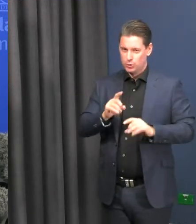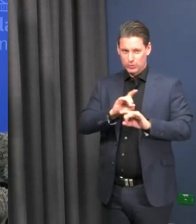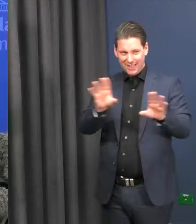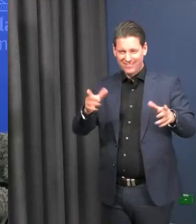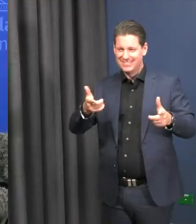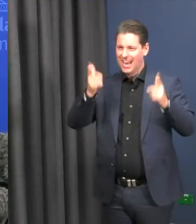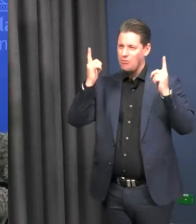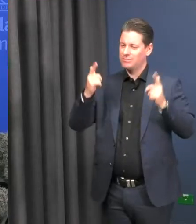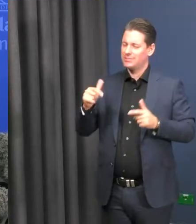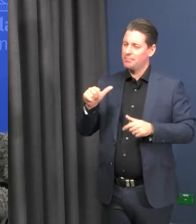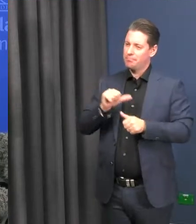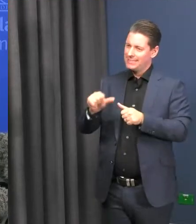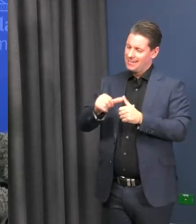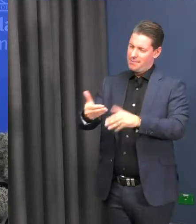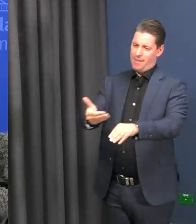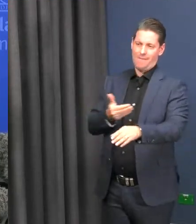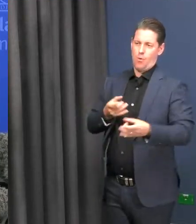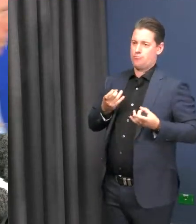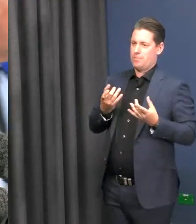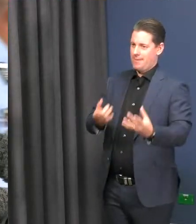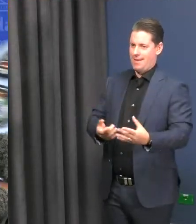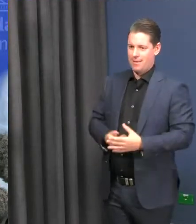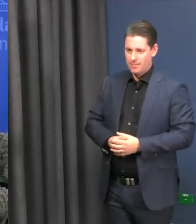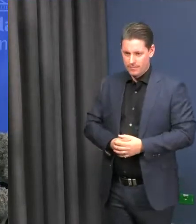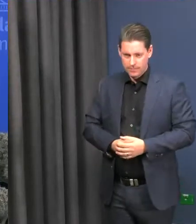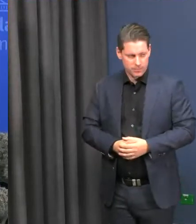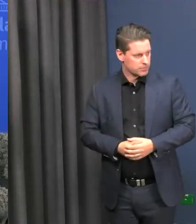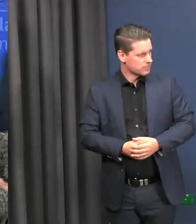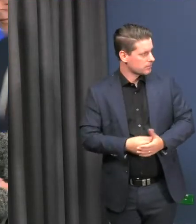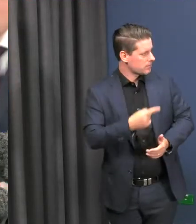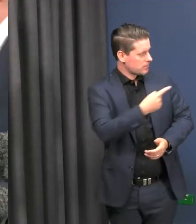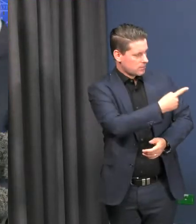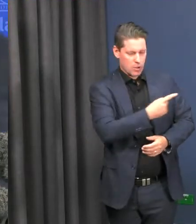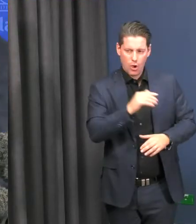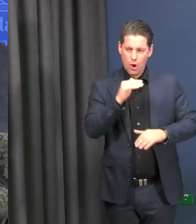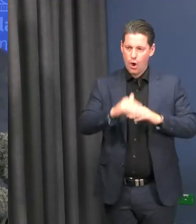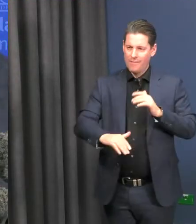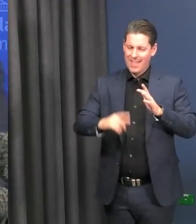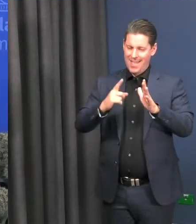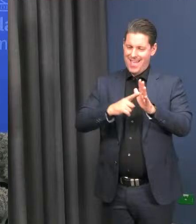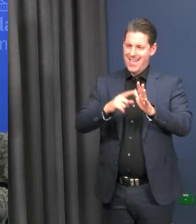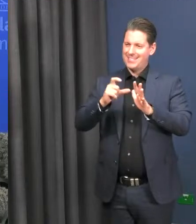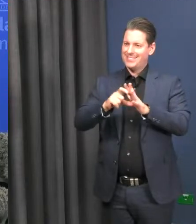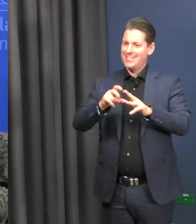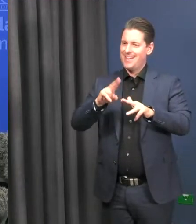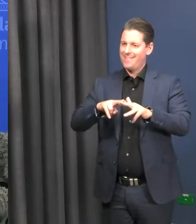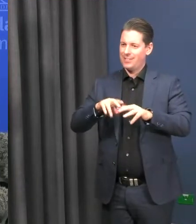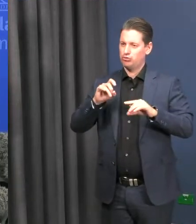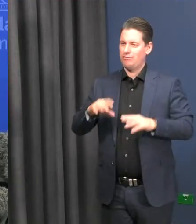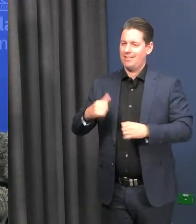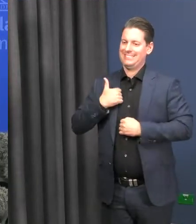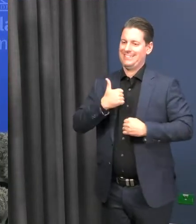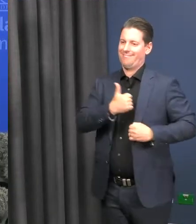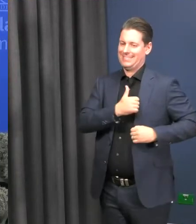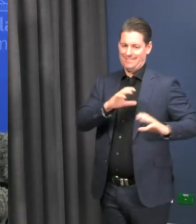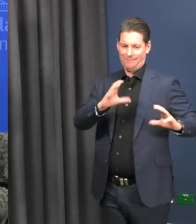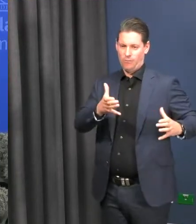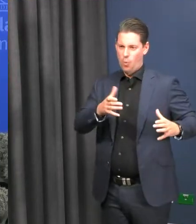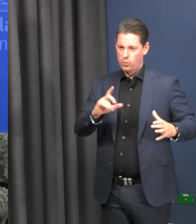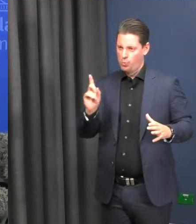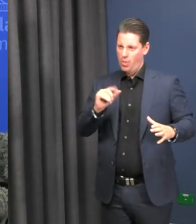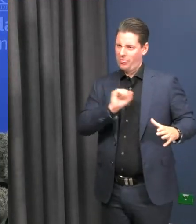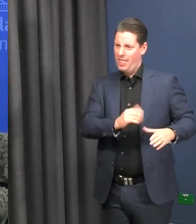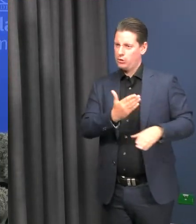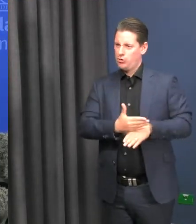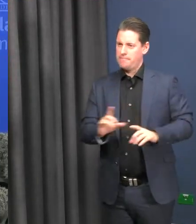Prime Minister, can I just ask if you could talk through the ADF resources that have been made available and what you envisage the role of the ADF will be in the next couple